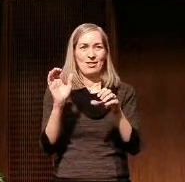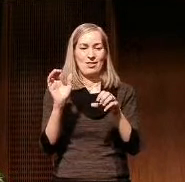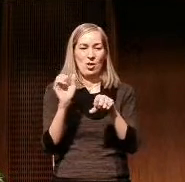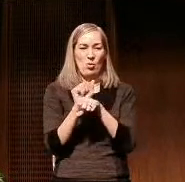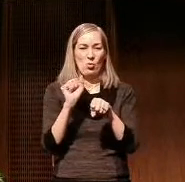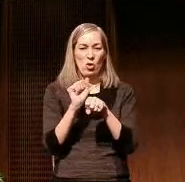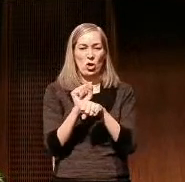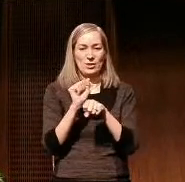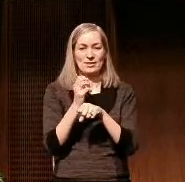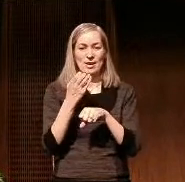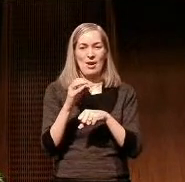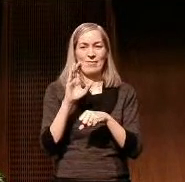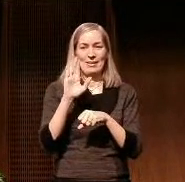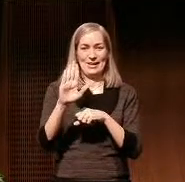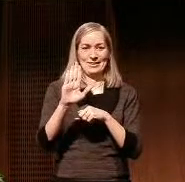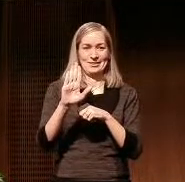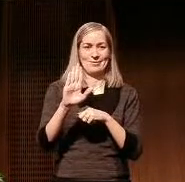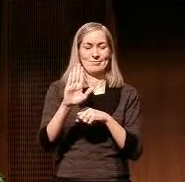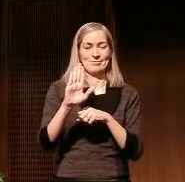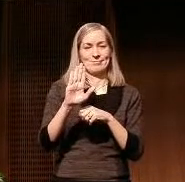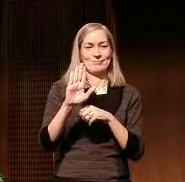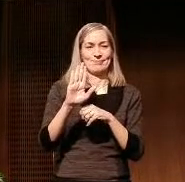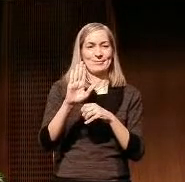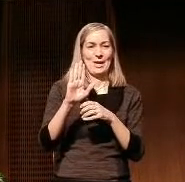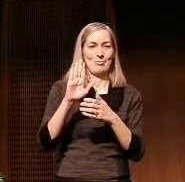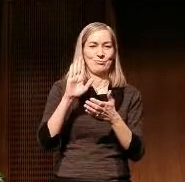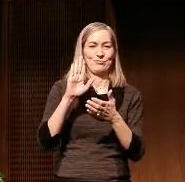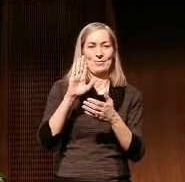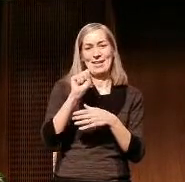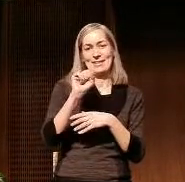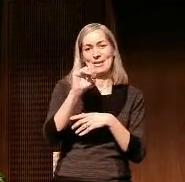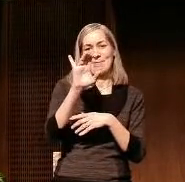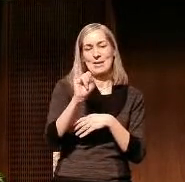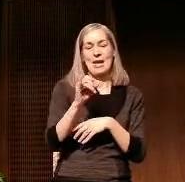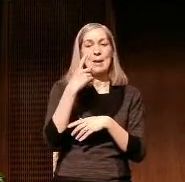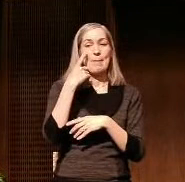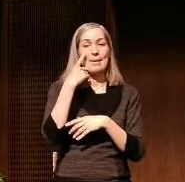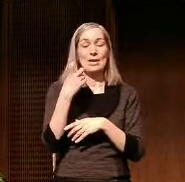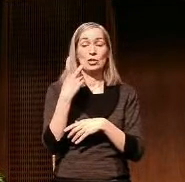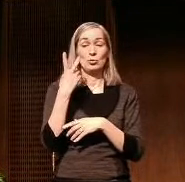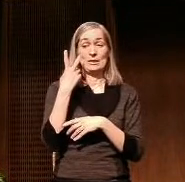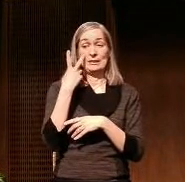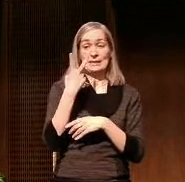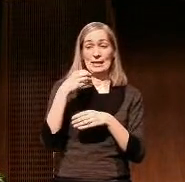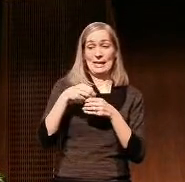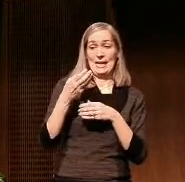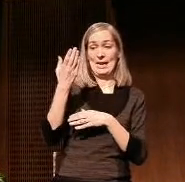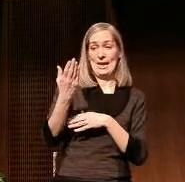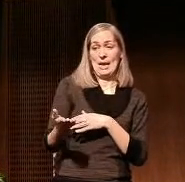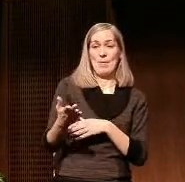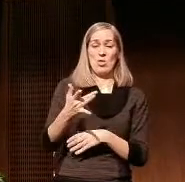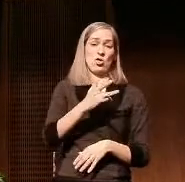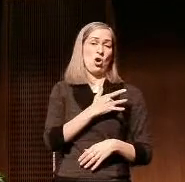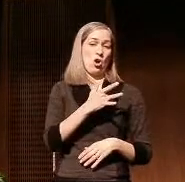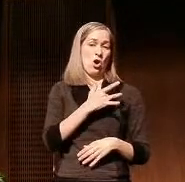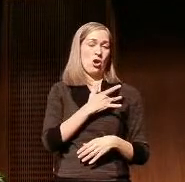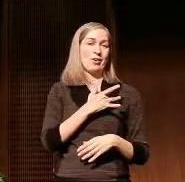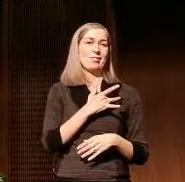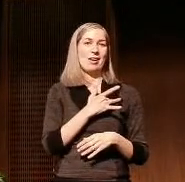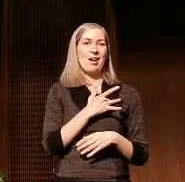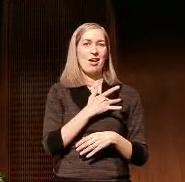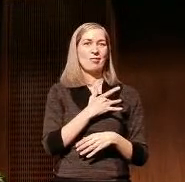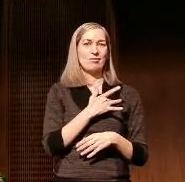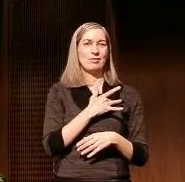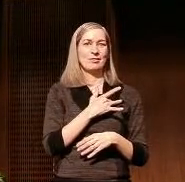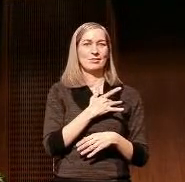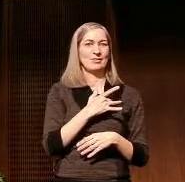mater, and finally, because we have seen in him the heart of Sunset's gray eagle, Klein